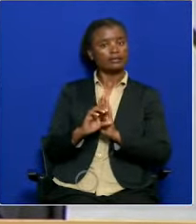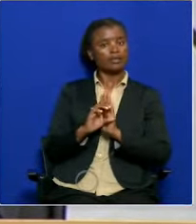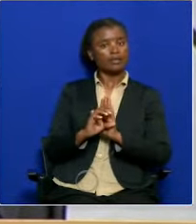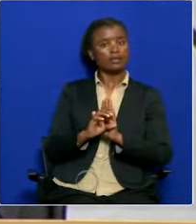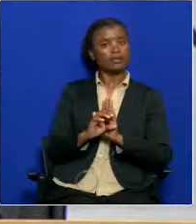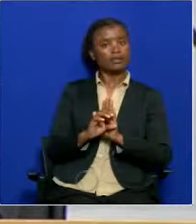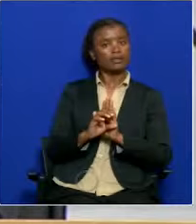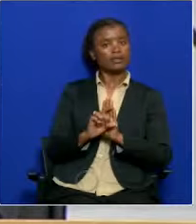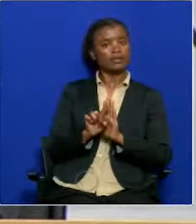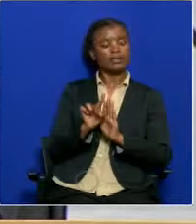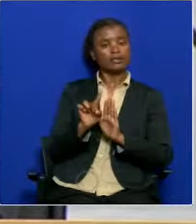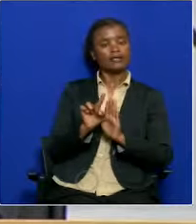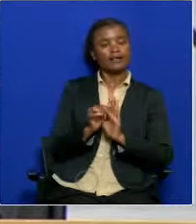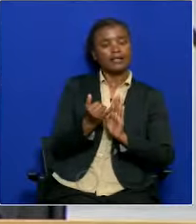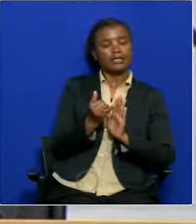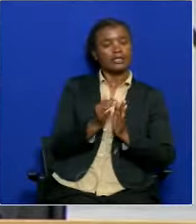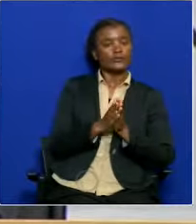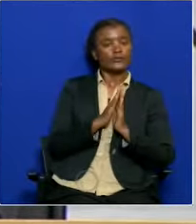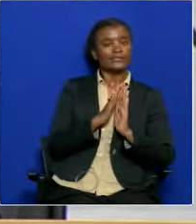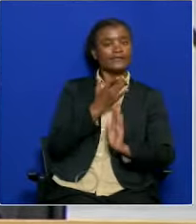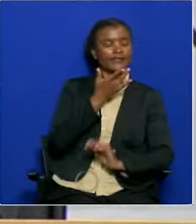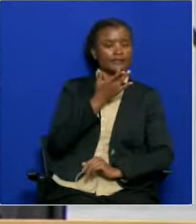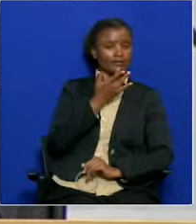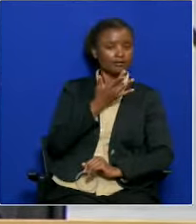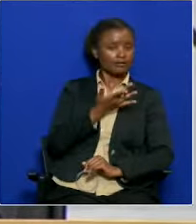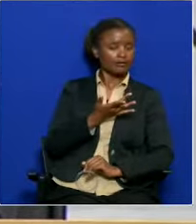favor or a